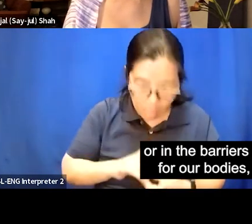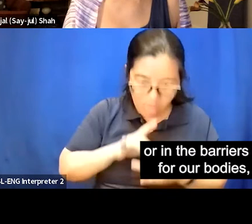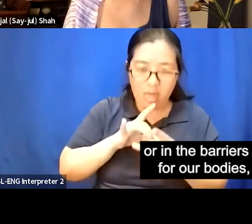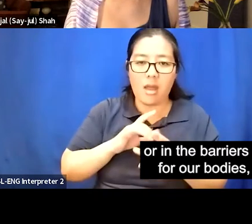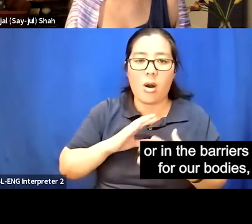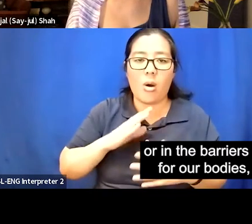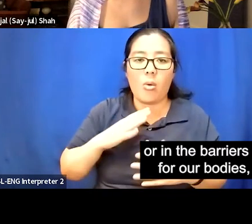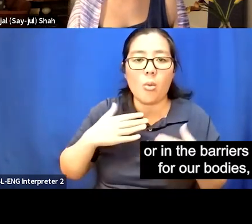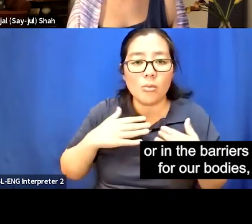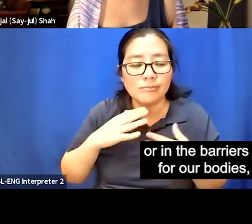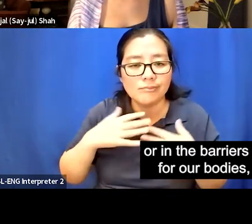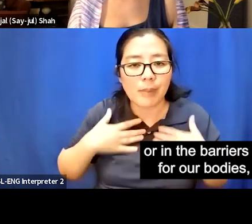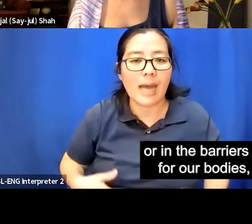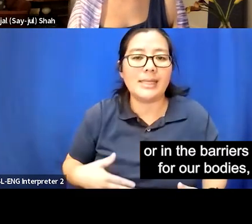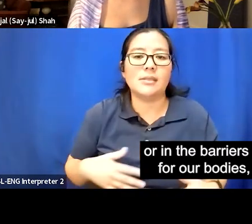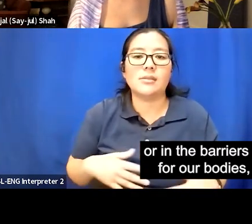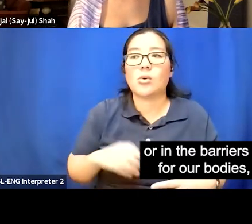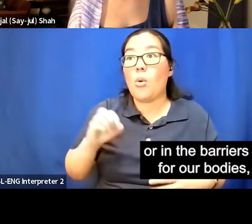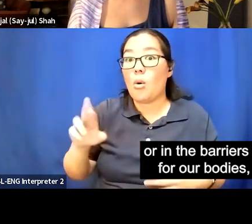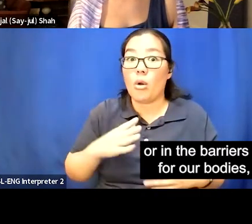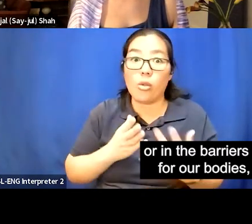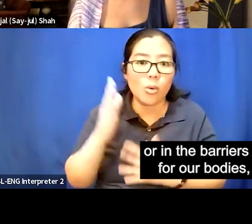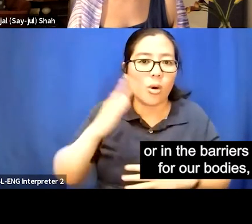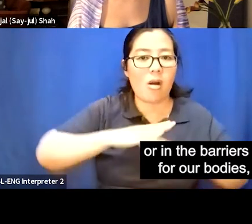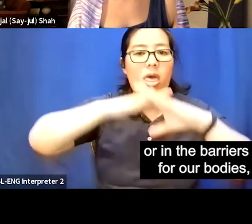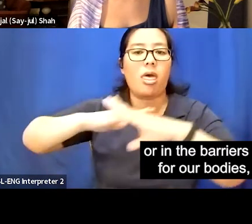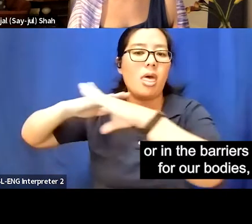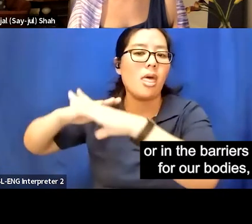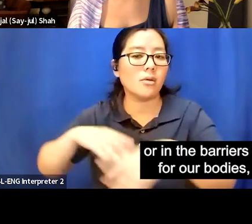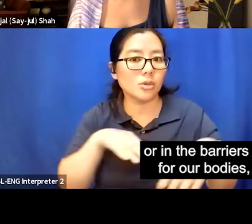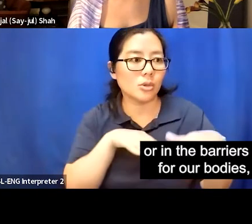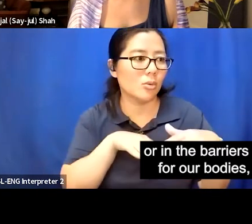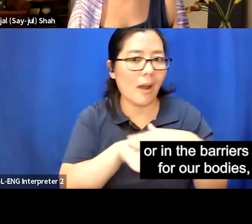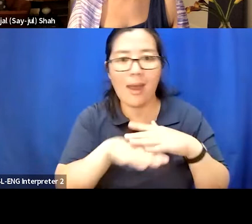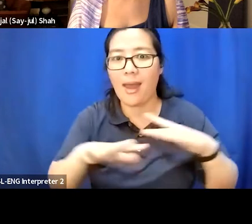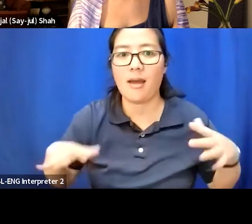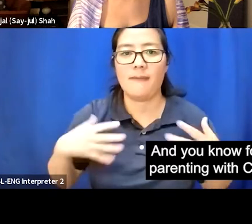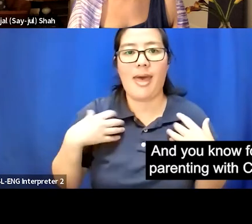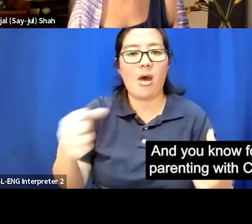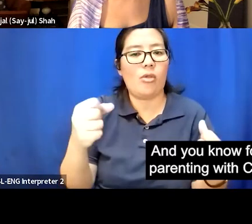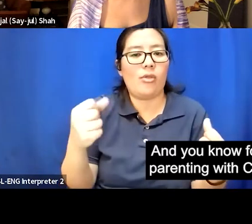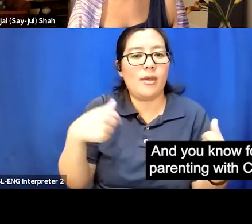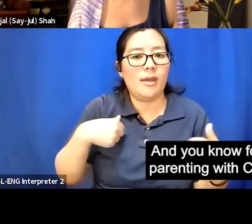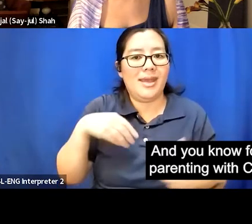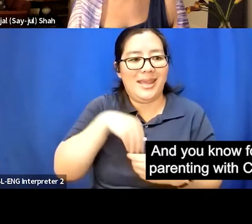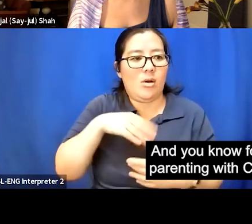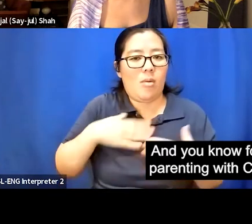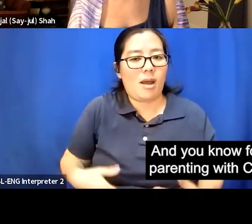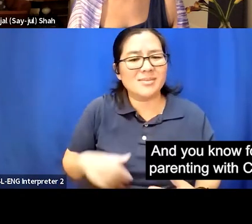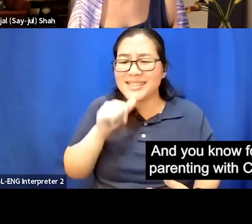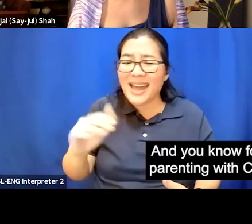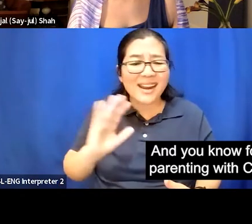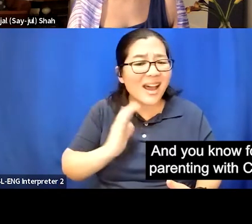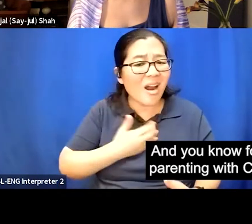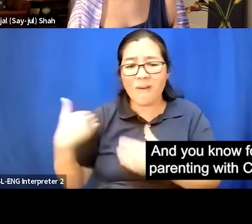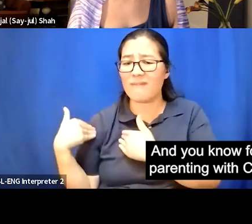to access and well-being for our bodies, but that's not our fault. And, you know,